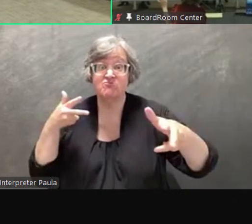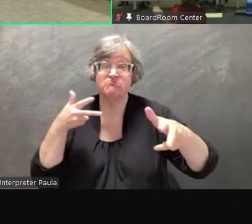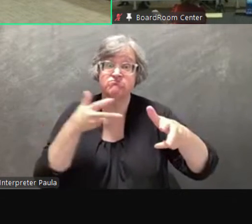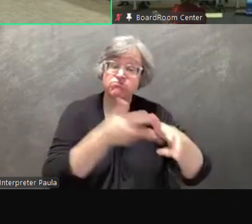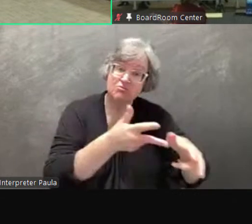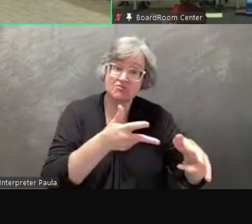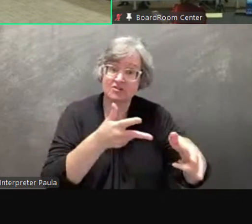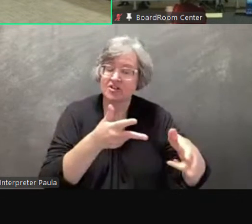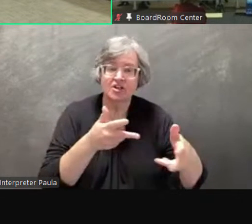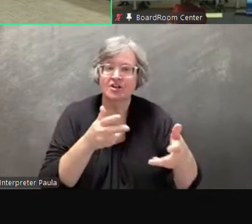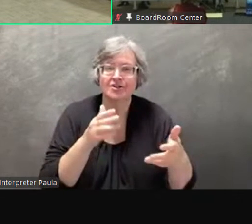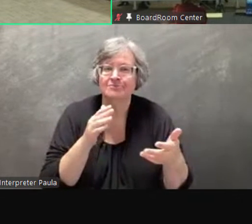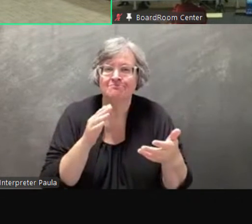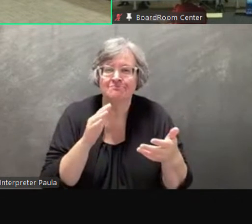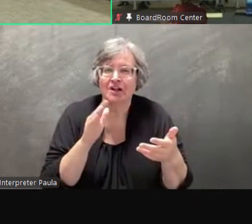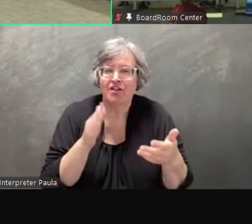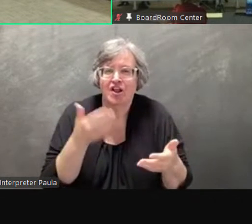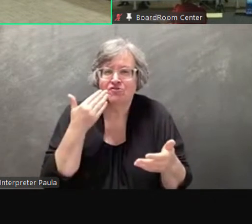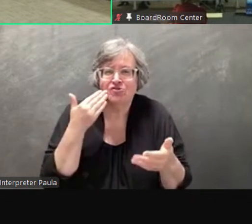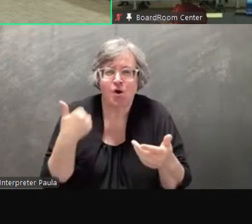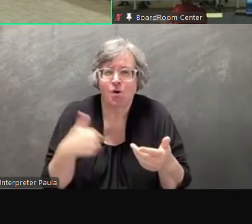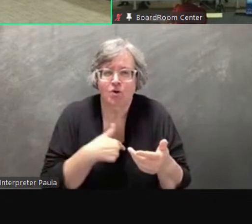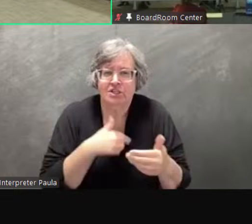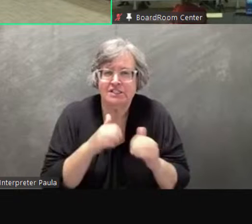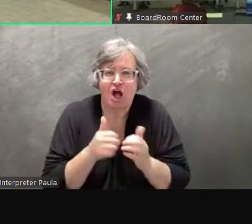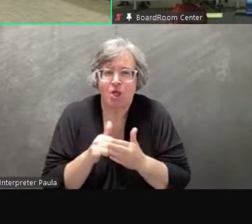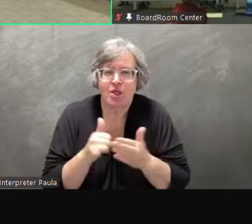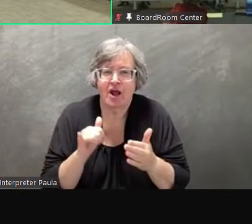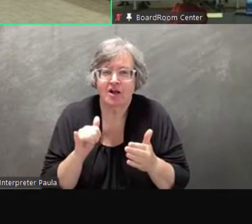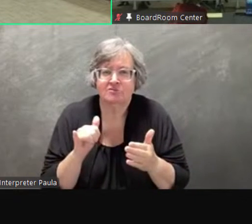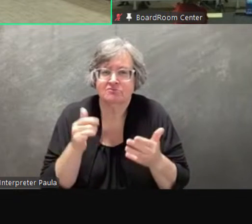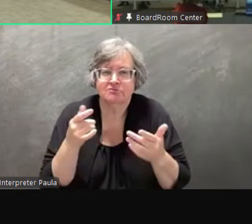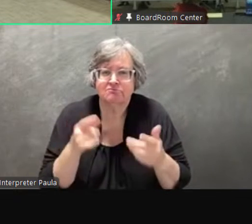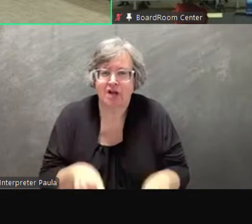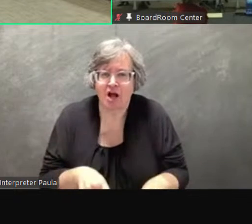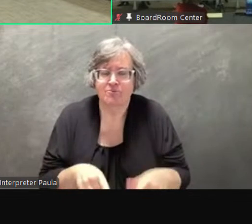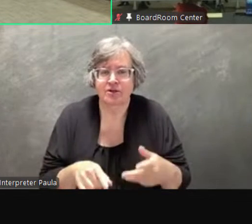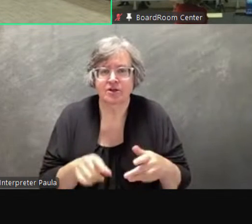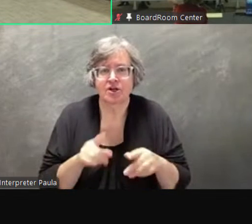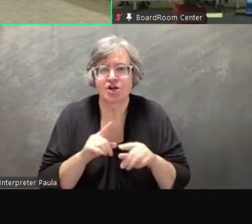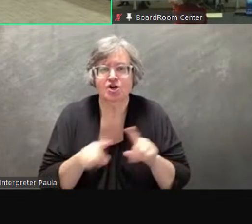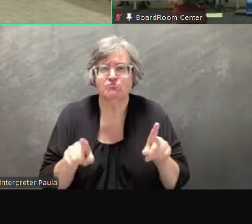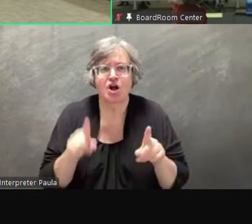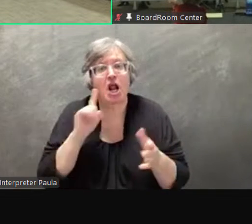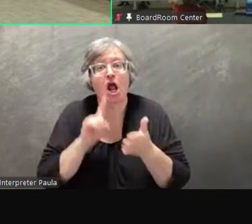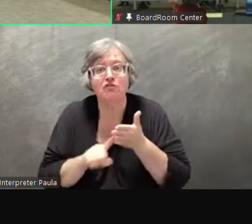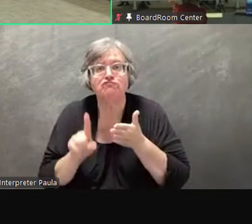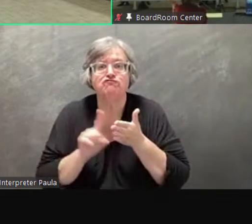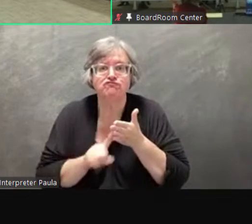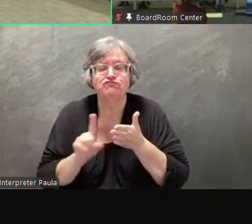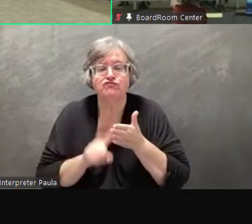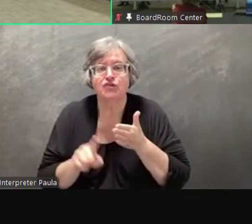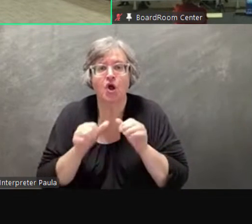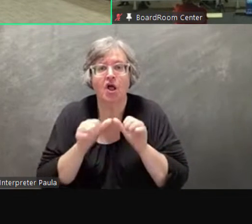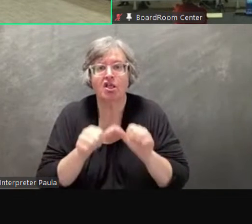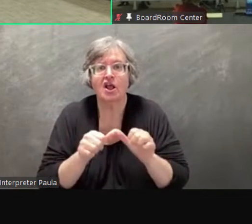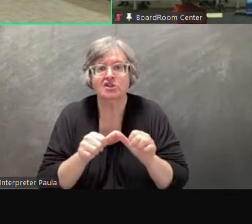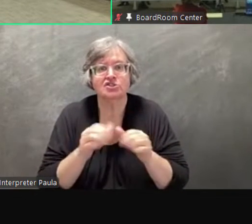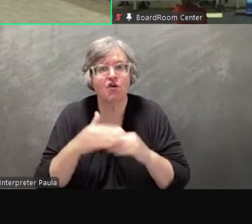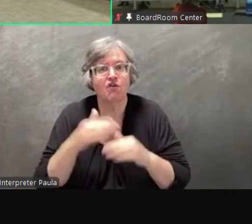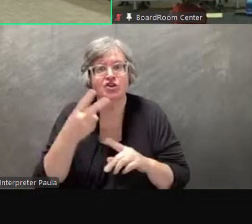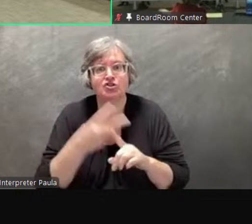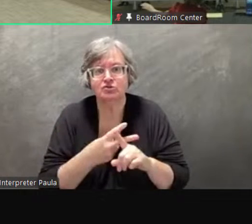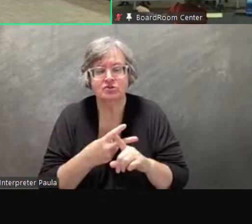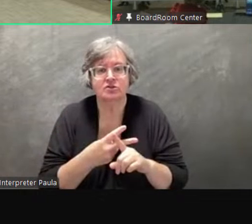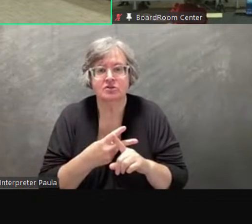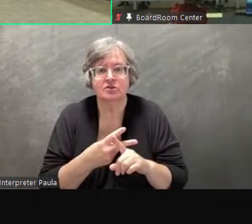never told how this accident happened, but they did like an investigation that lasted over 2 months.